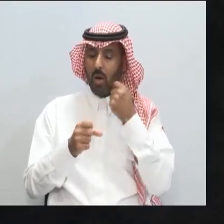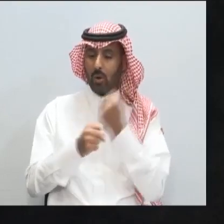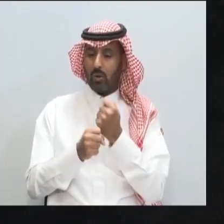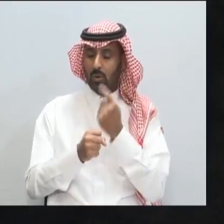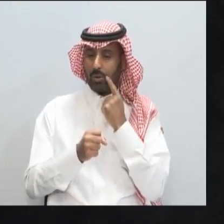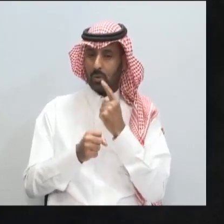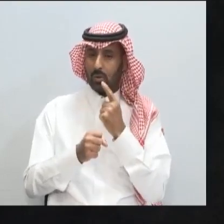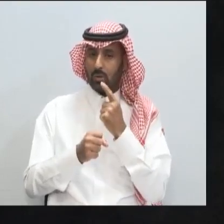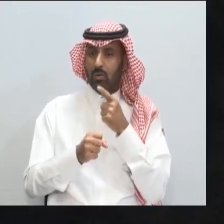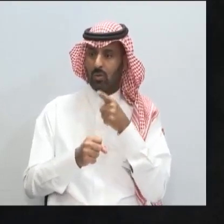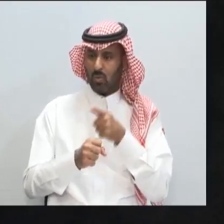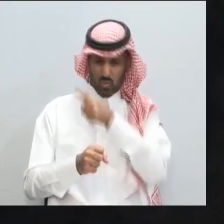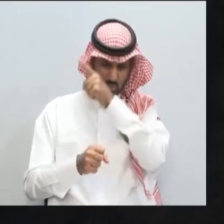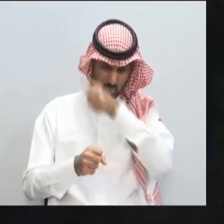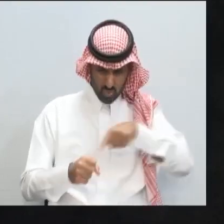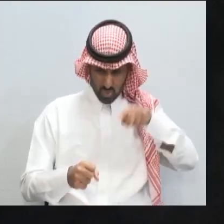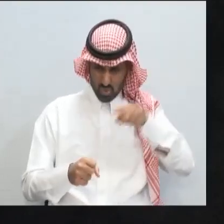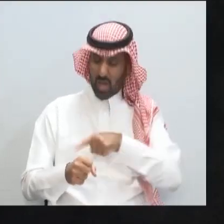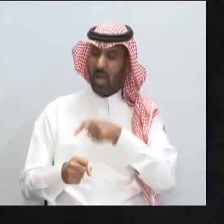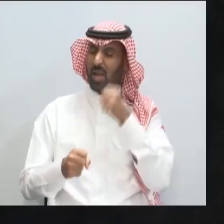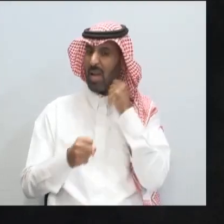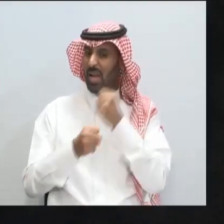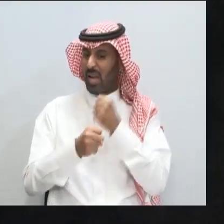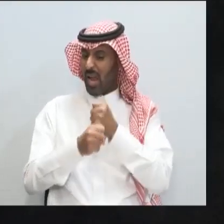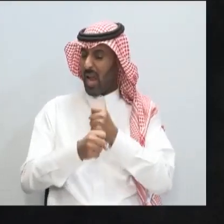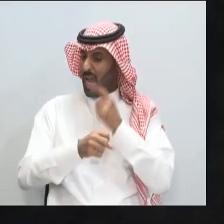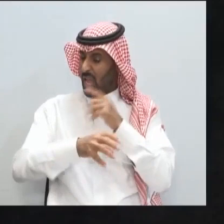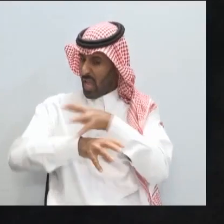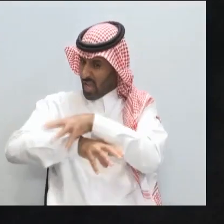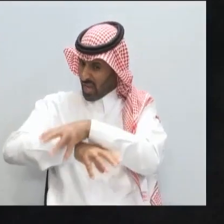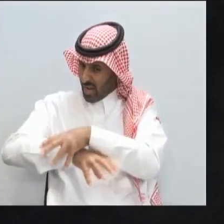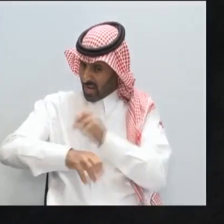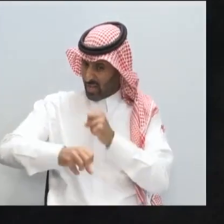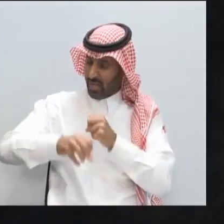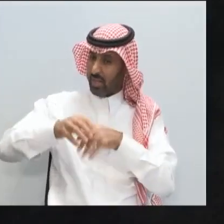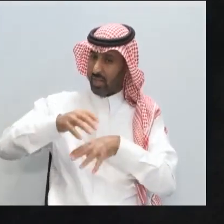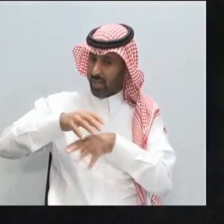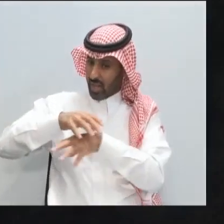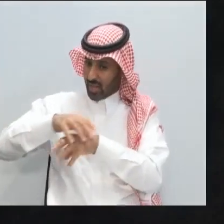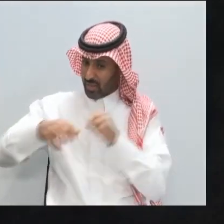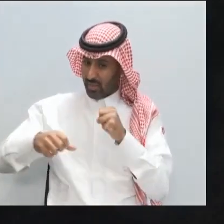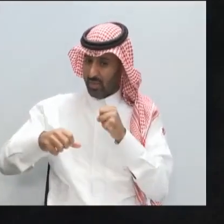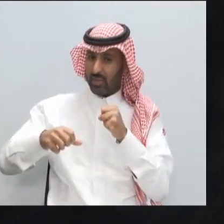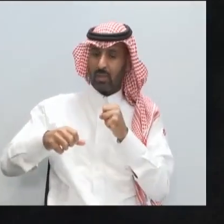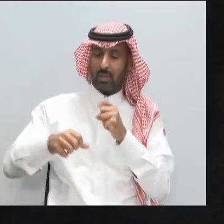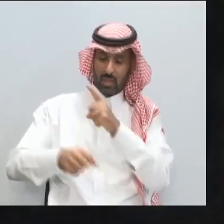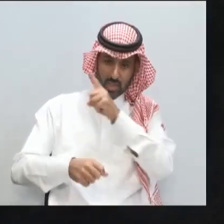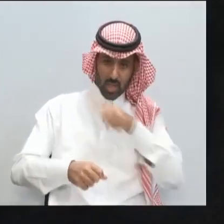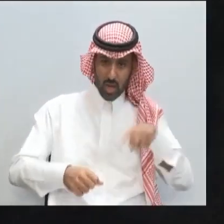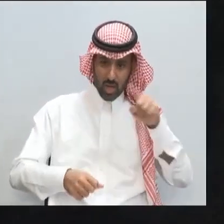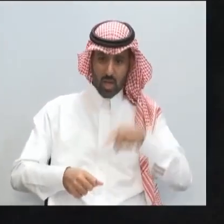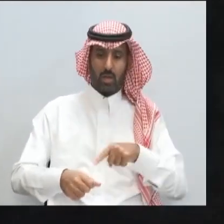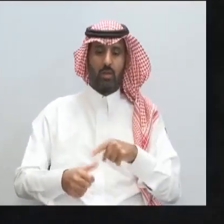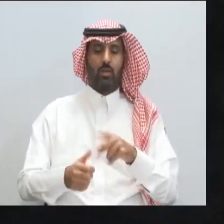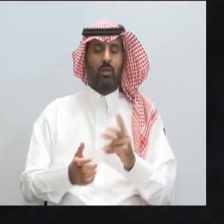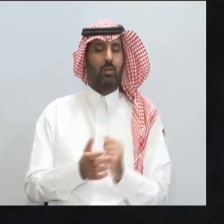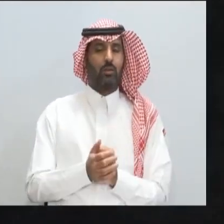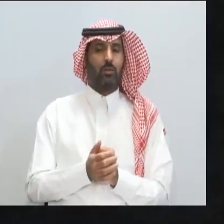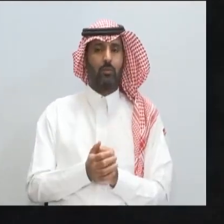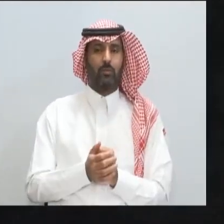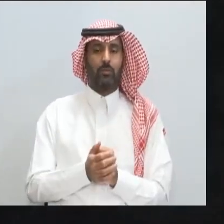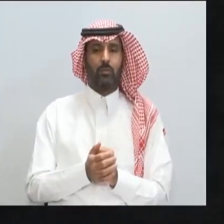Yes, of course, from the picture, he's doing something wrong, something immoral, something unethical. So what is he